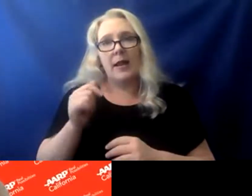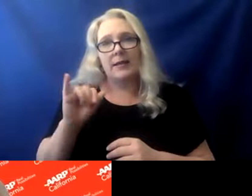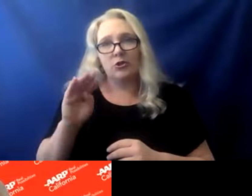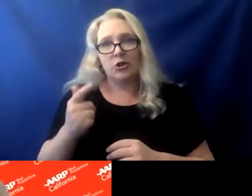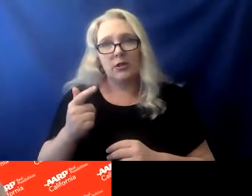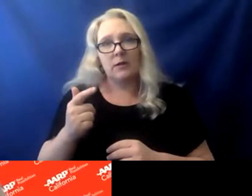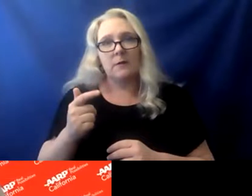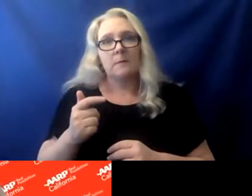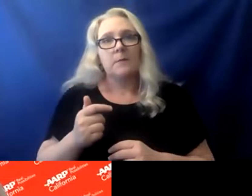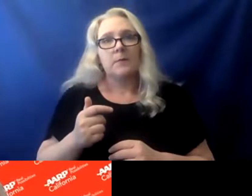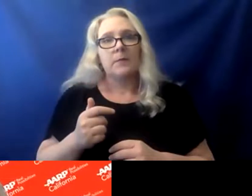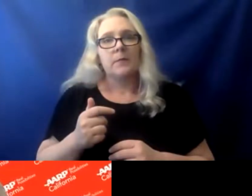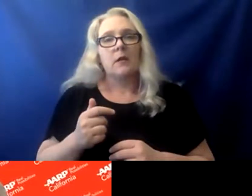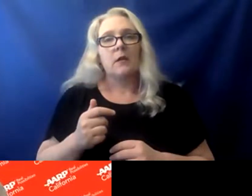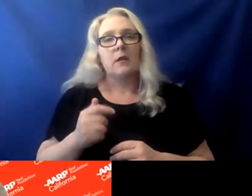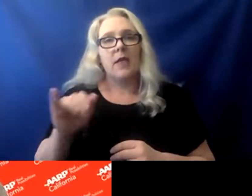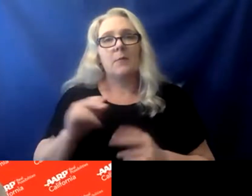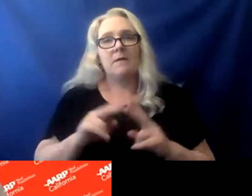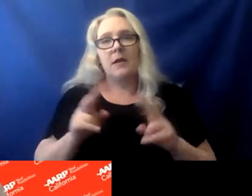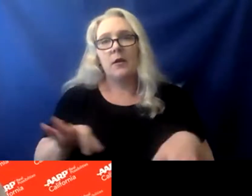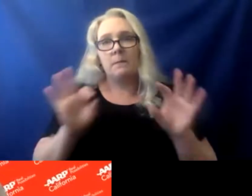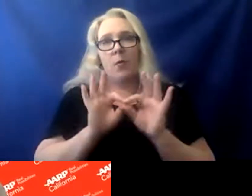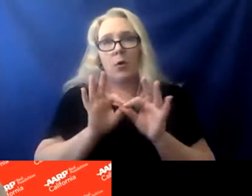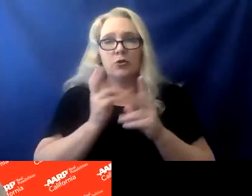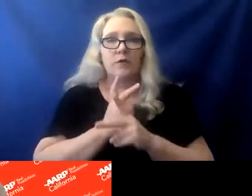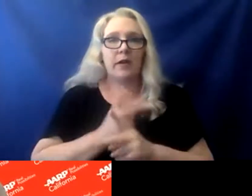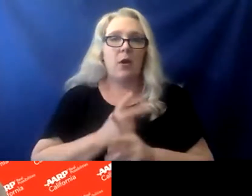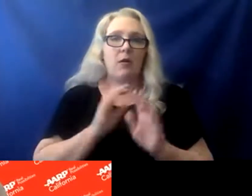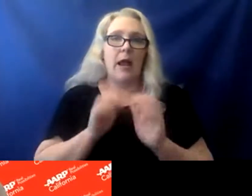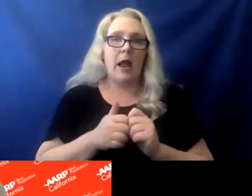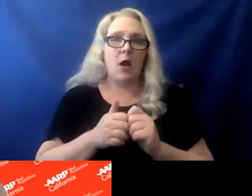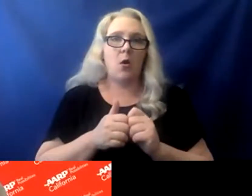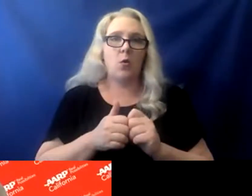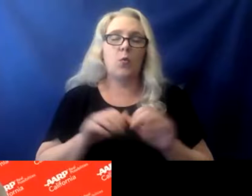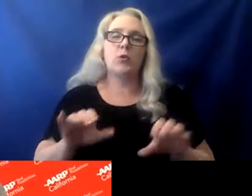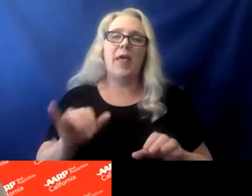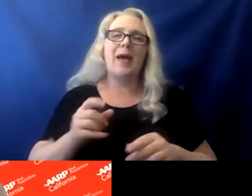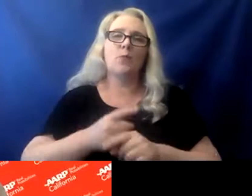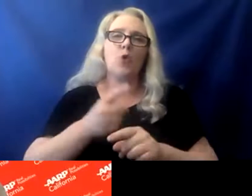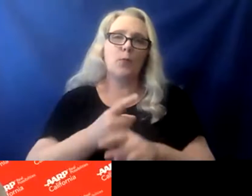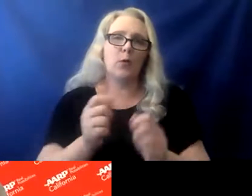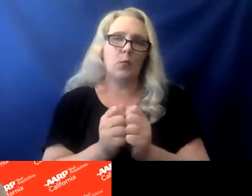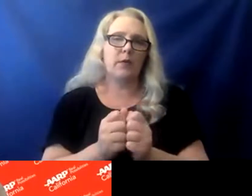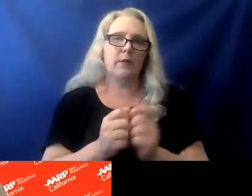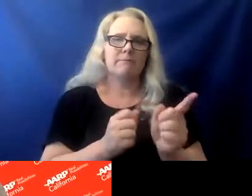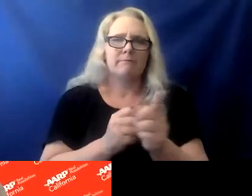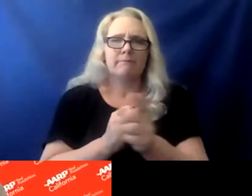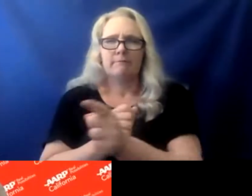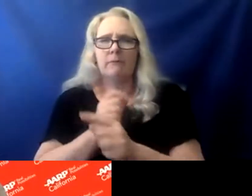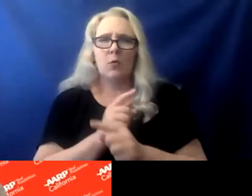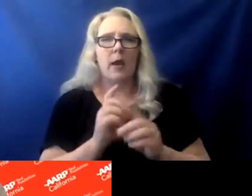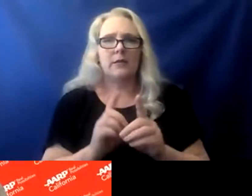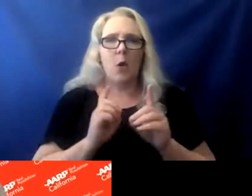a shop. That'll be very important to figure out how we do those appropriately with the right department, right? How we